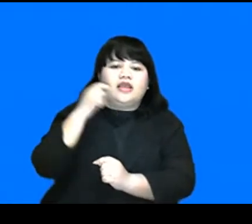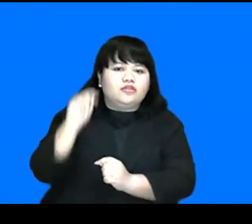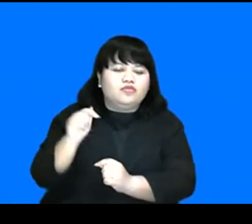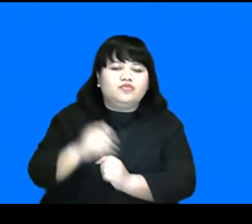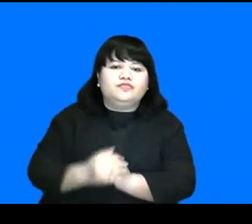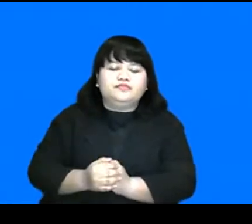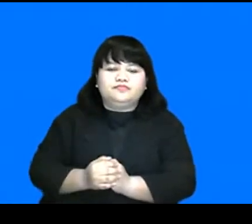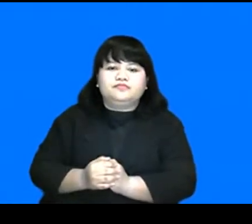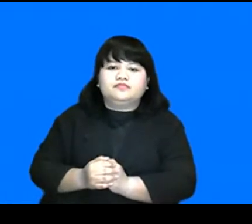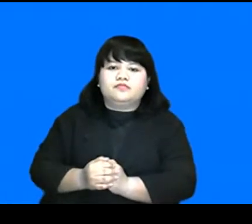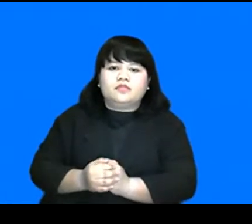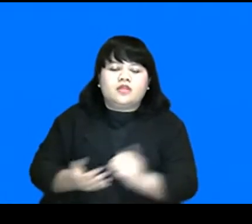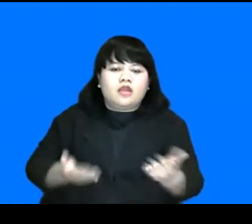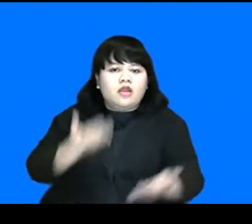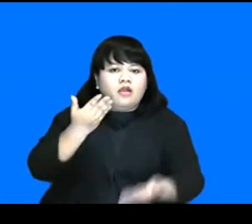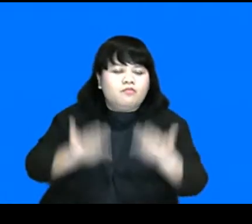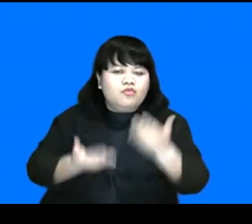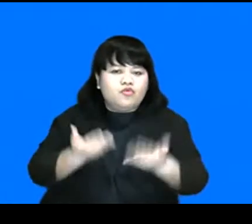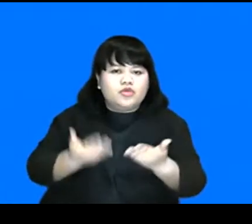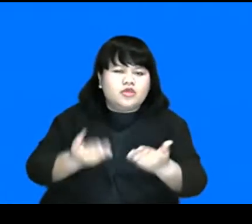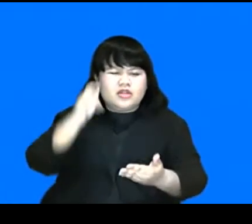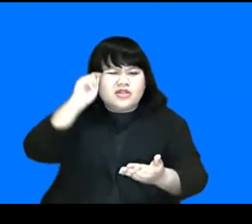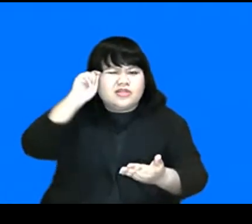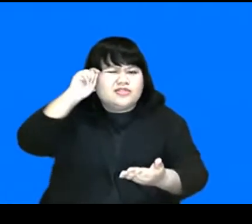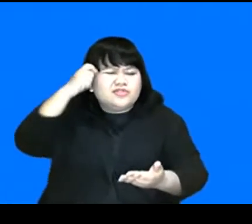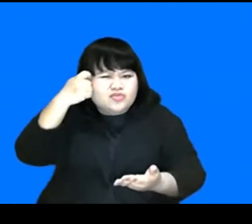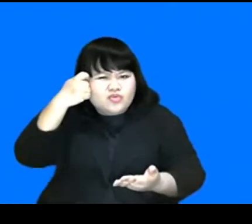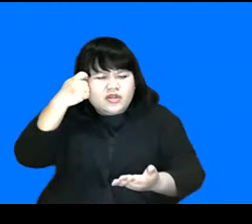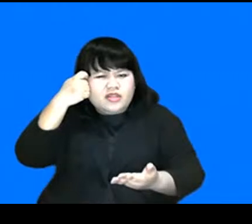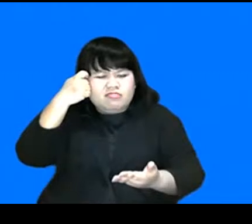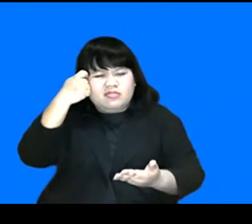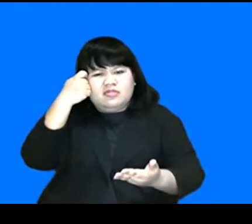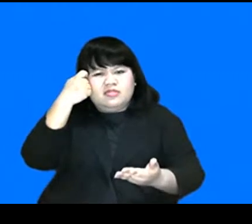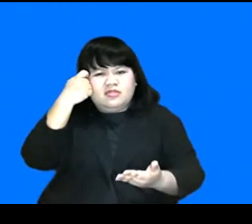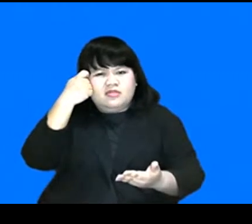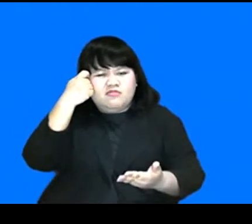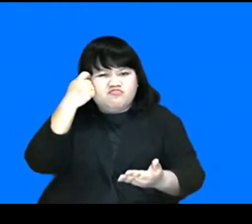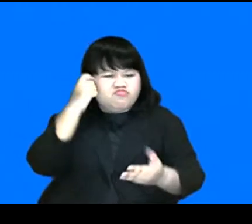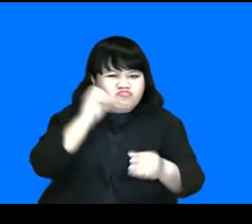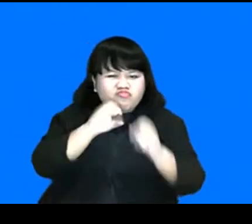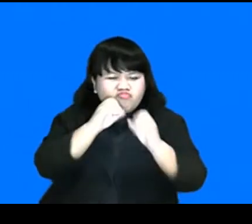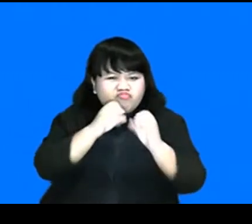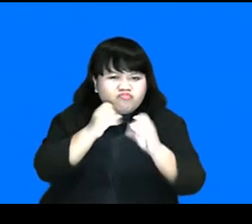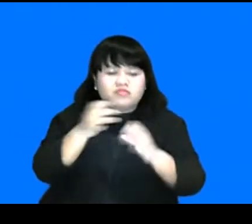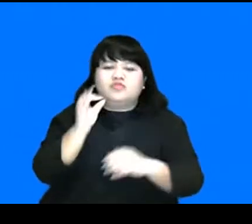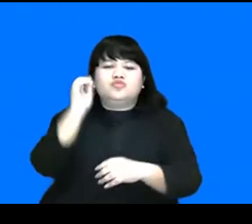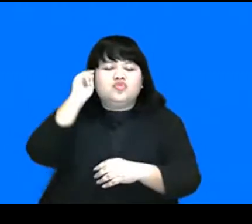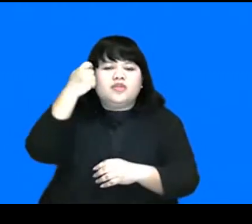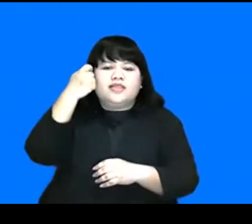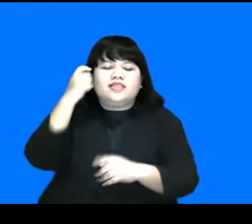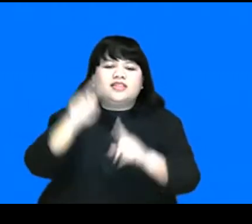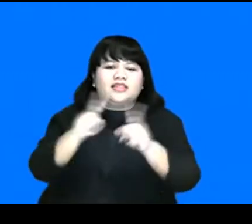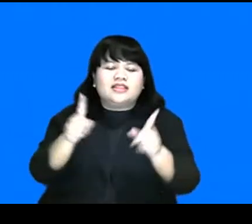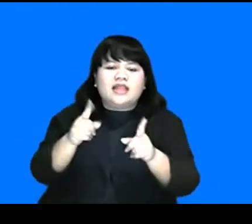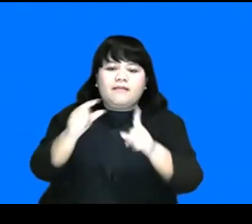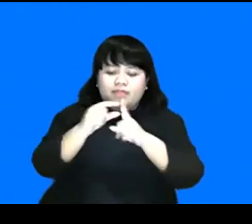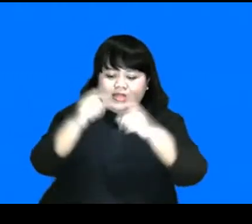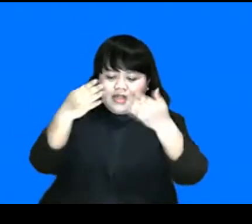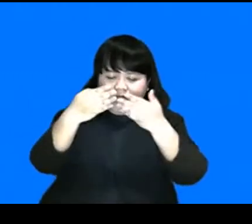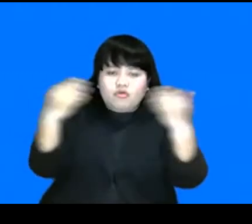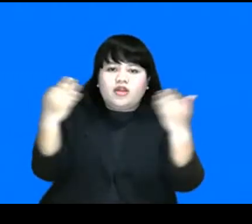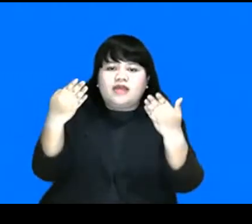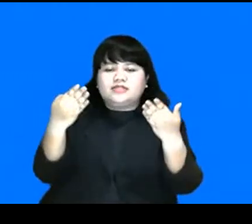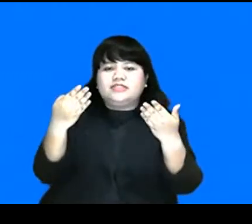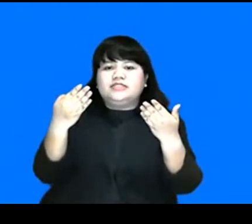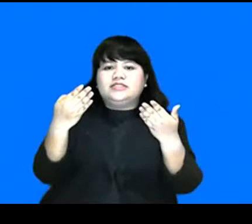to argue for that. Mm-hmm. But in this world and democratically elected states, if they don't hear, I think it's a complete violation of